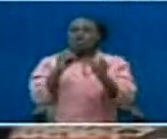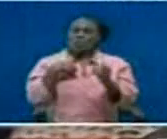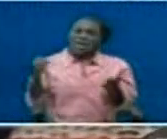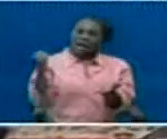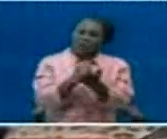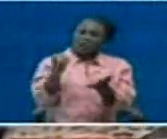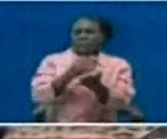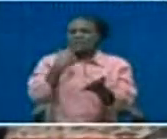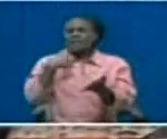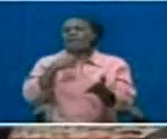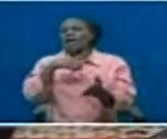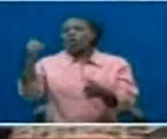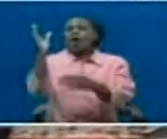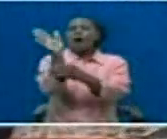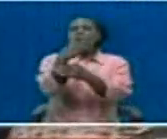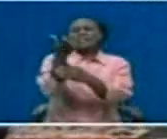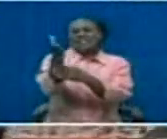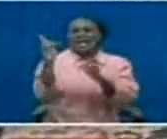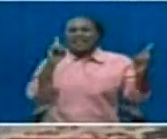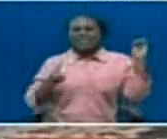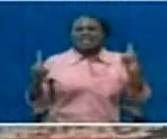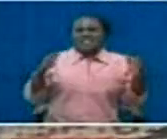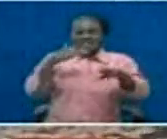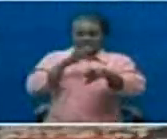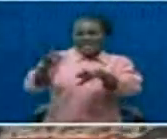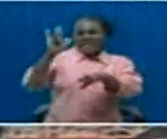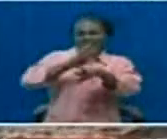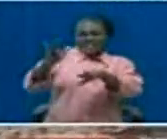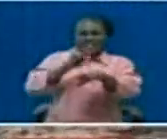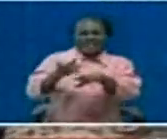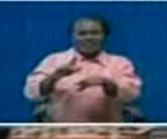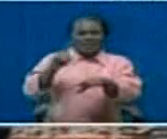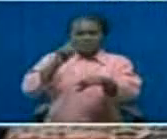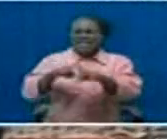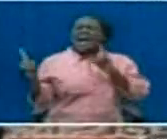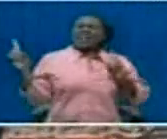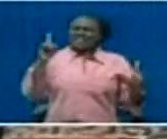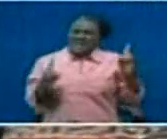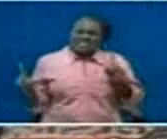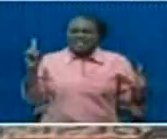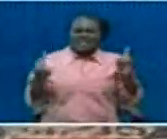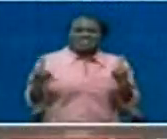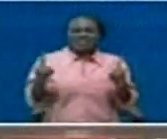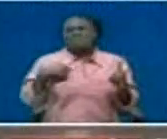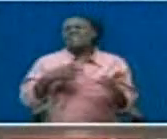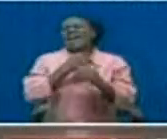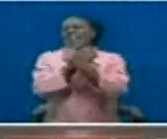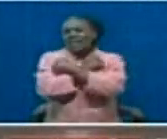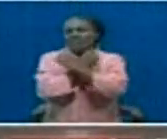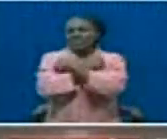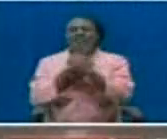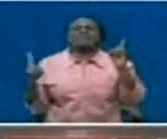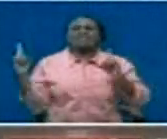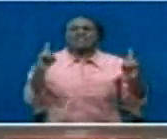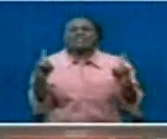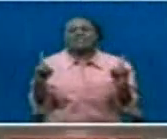even a deputy ambassador, please. Then, you know, he really laughed. Then I go and dance with this dancing president. Yes. I really like Zuma because of